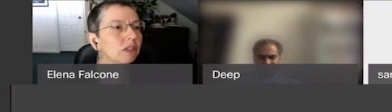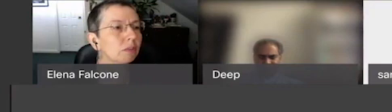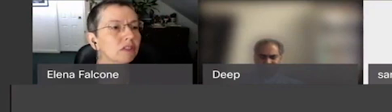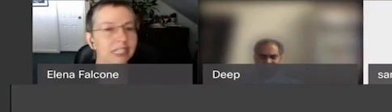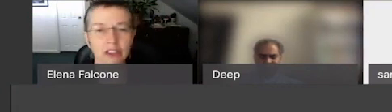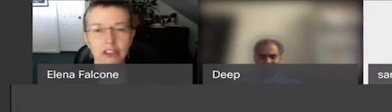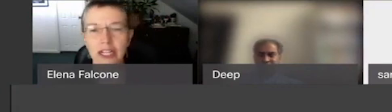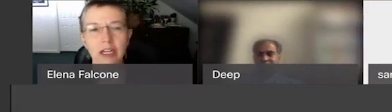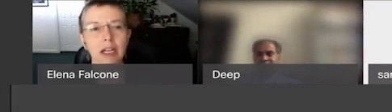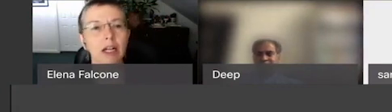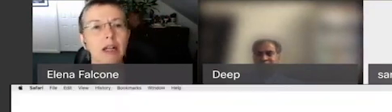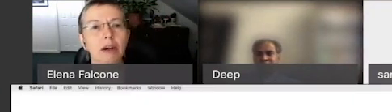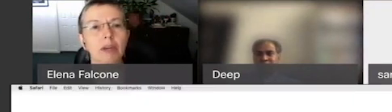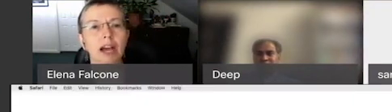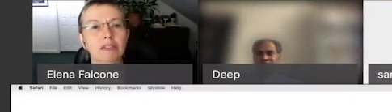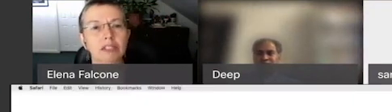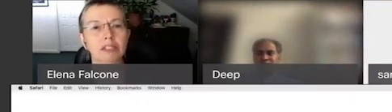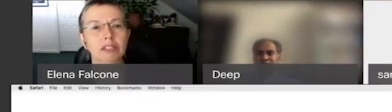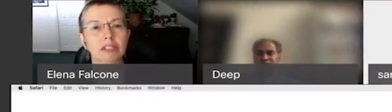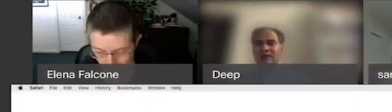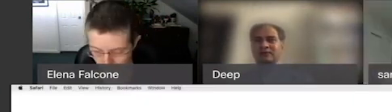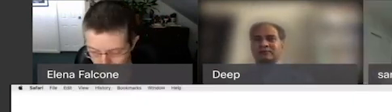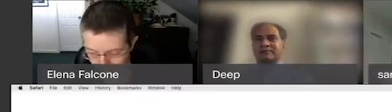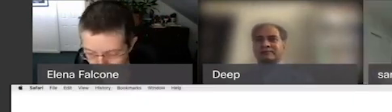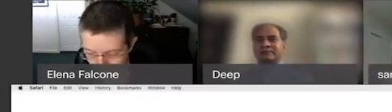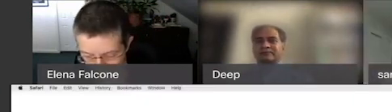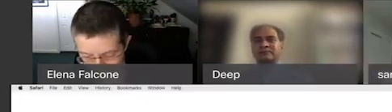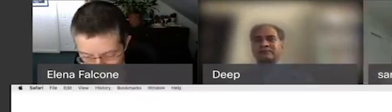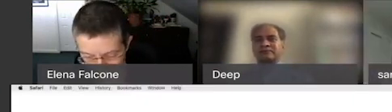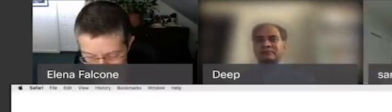presentation deck that we have today,